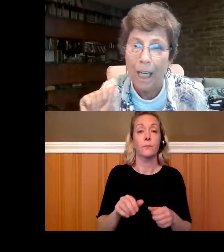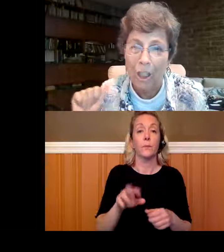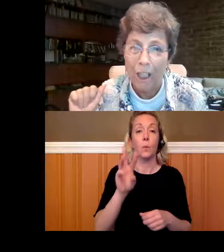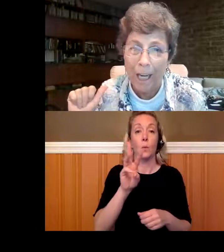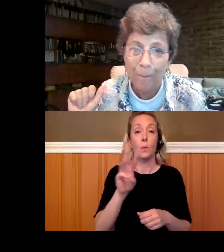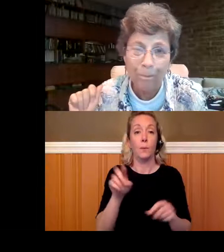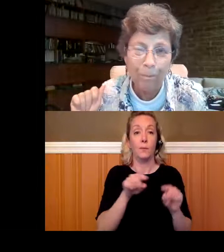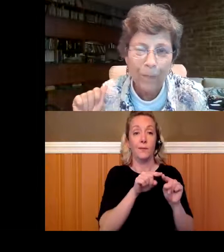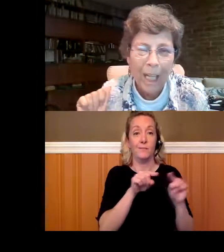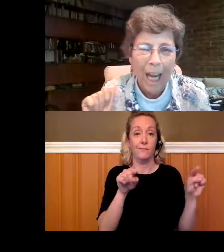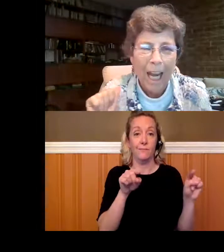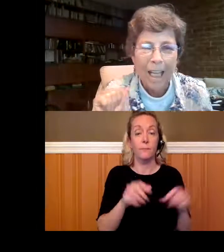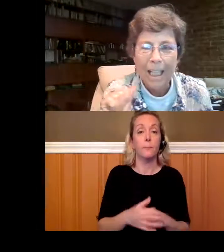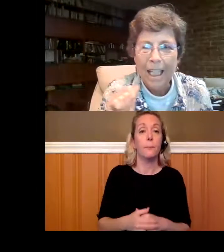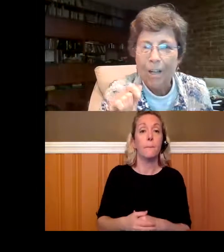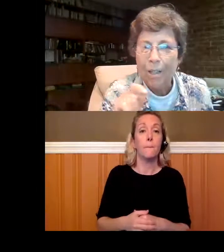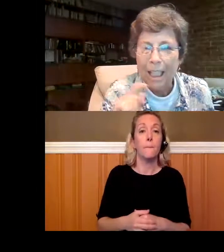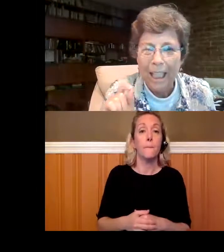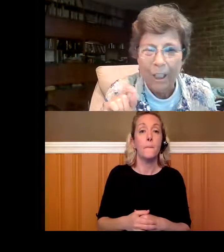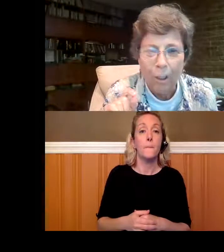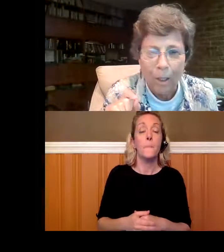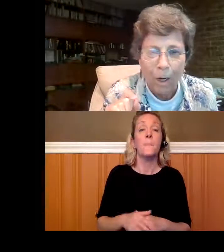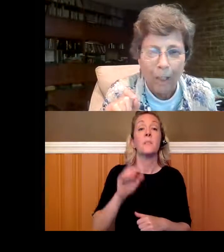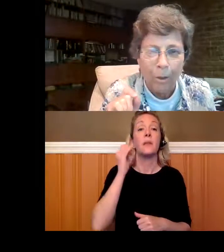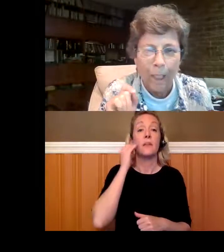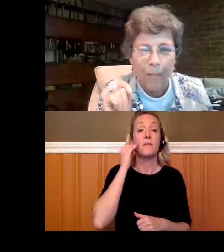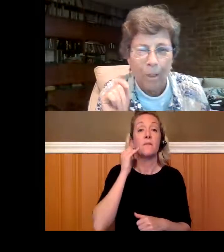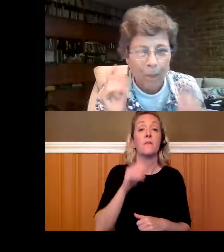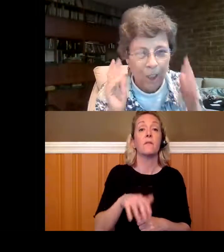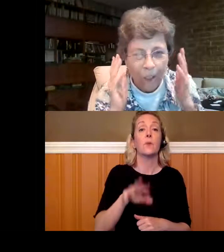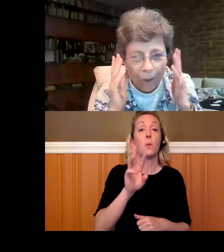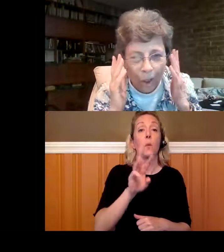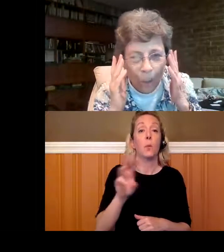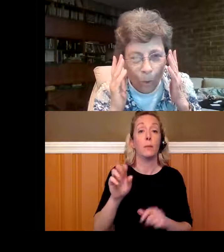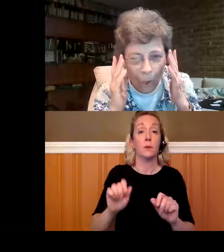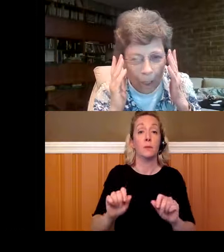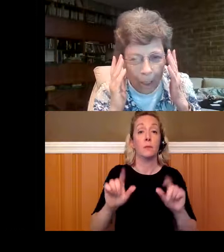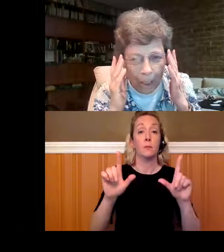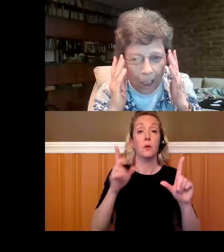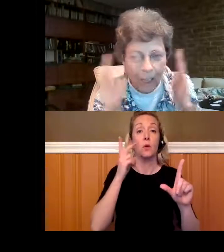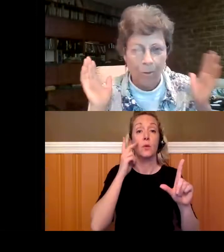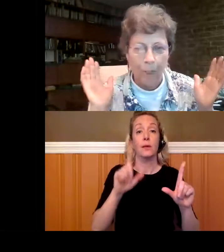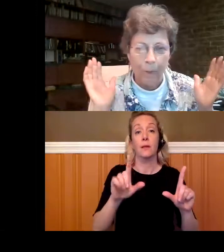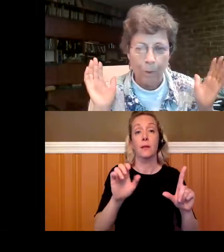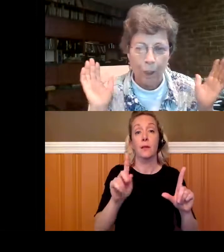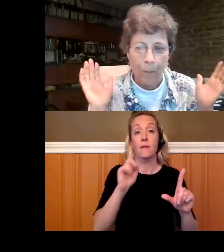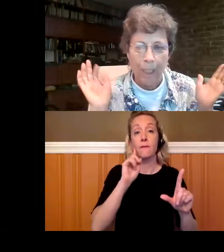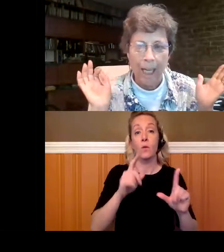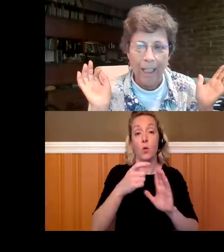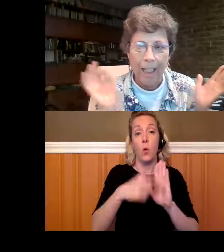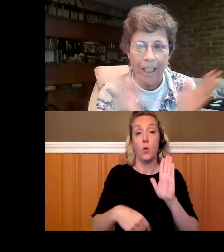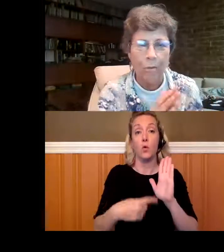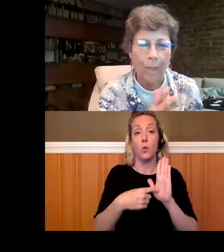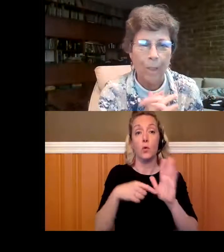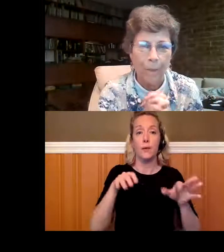DBCOMM.htm. And in there is a link to an article that I wrote with Dr. Jean Borquin, teaching deafblind people to communicate and interact